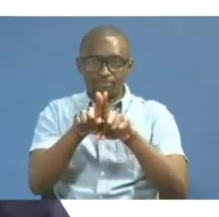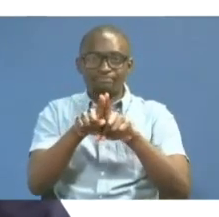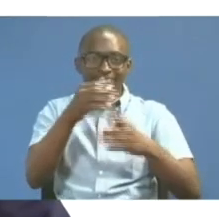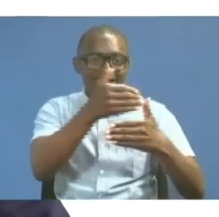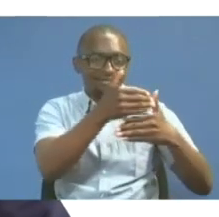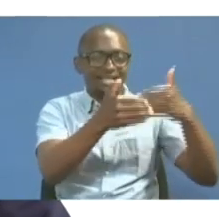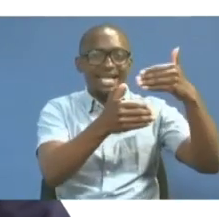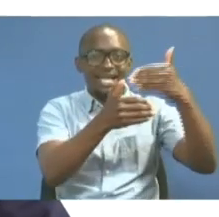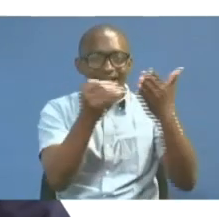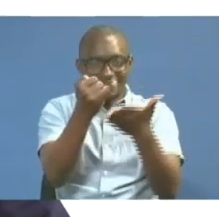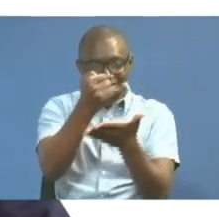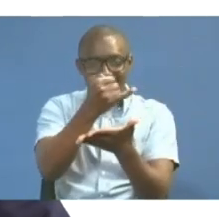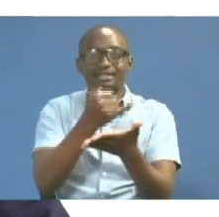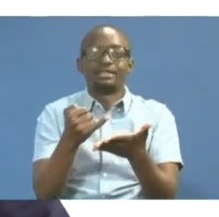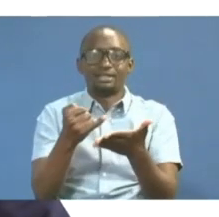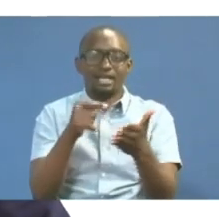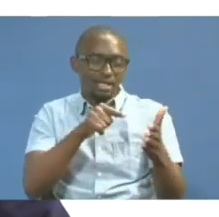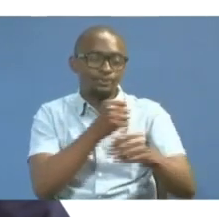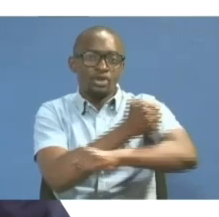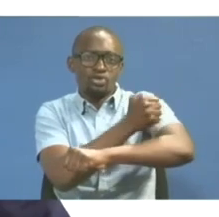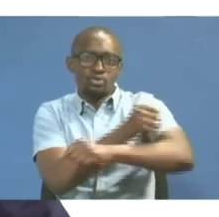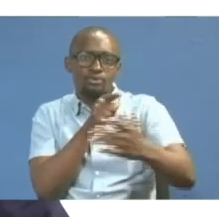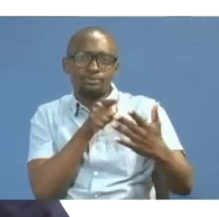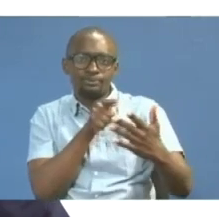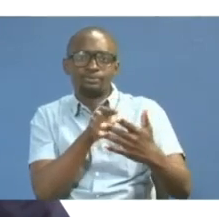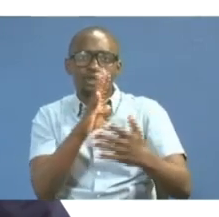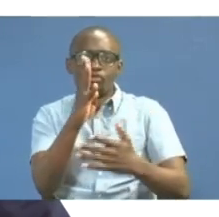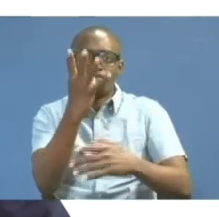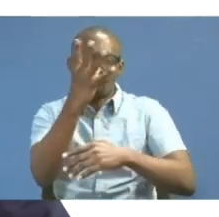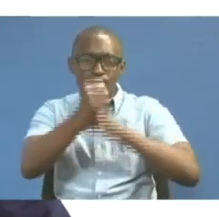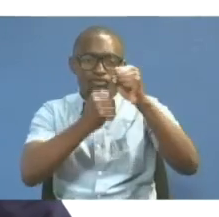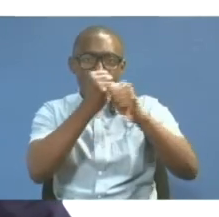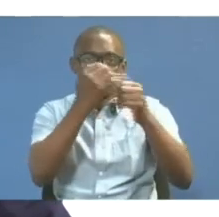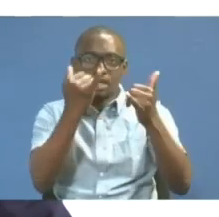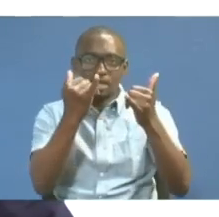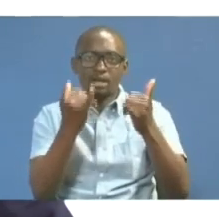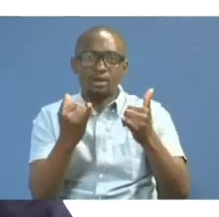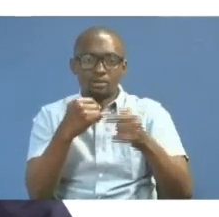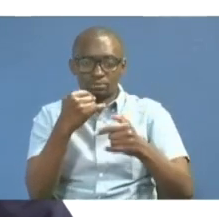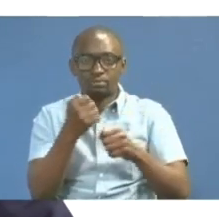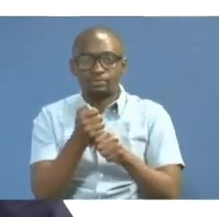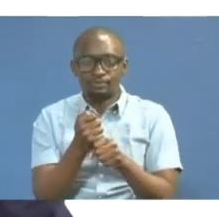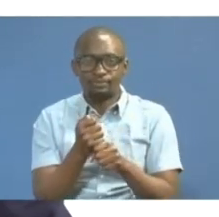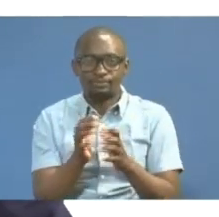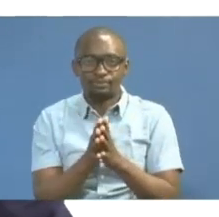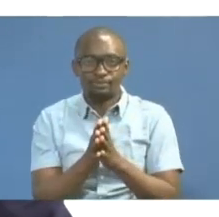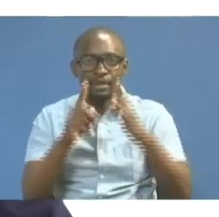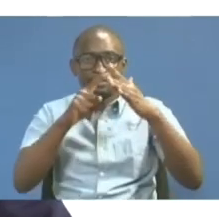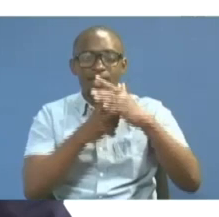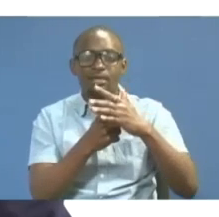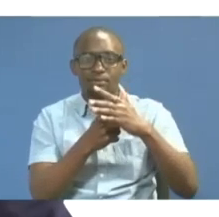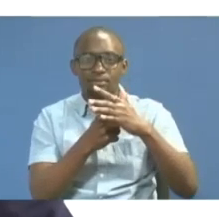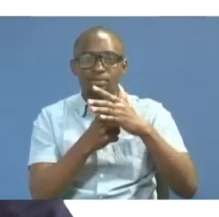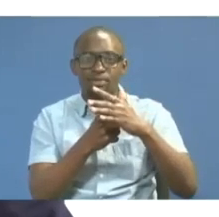Environment. The School of Architecture and the Built Environment is in its fourth year of